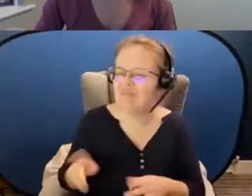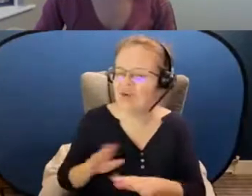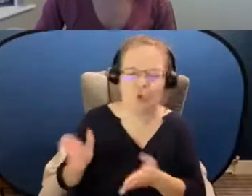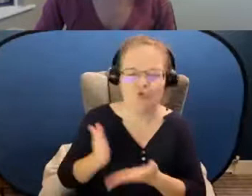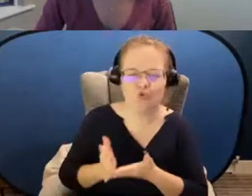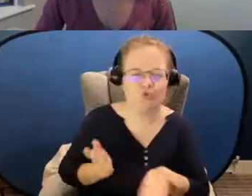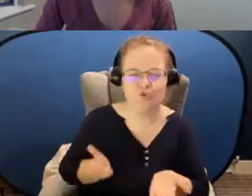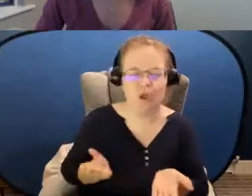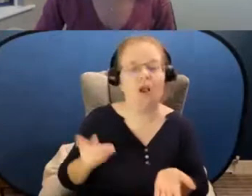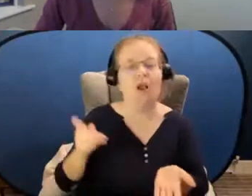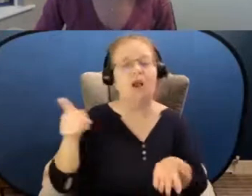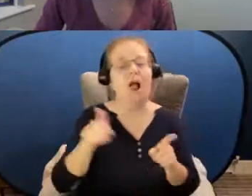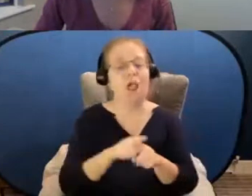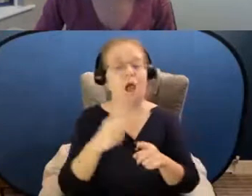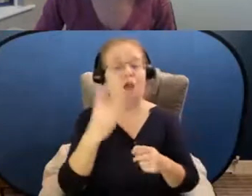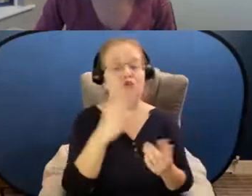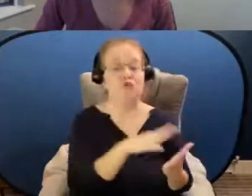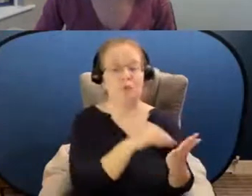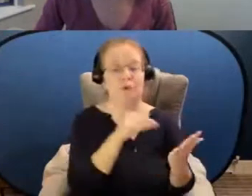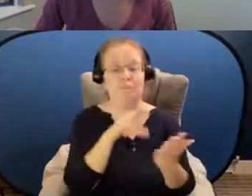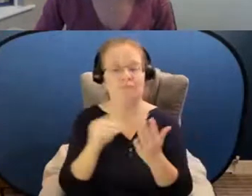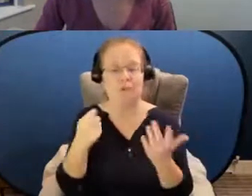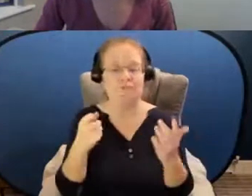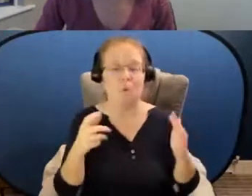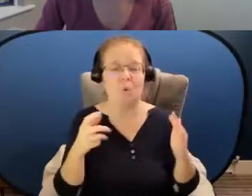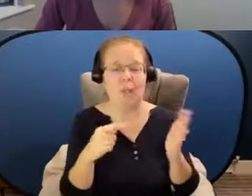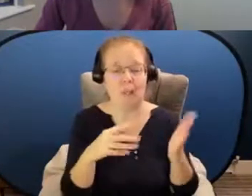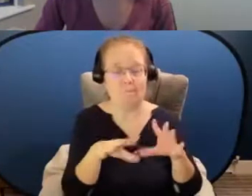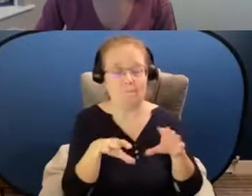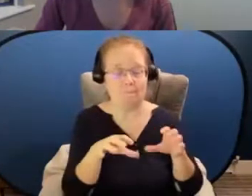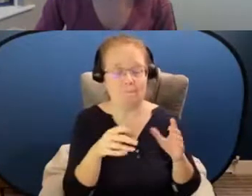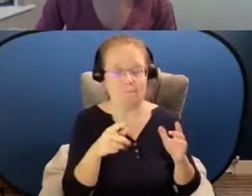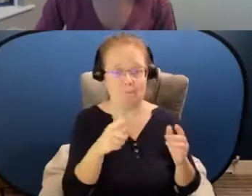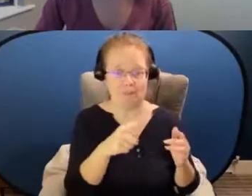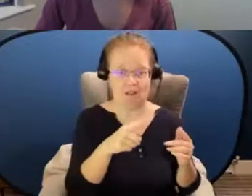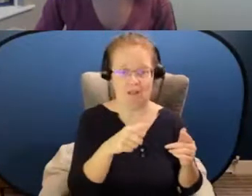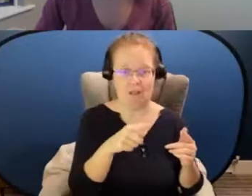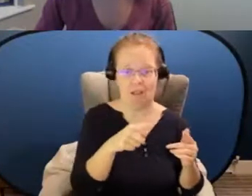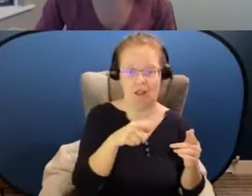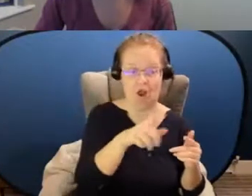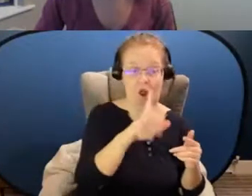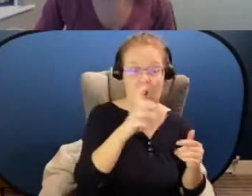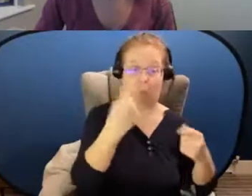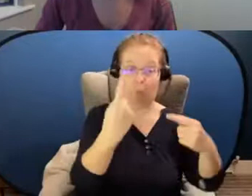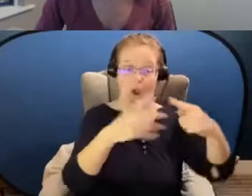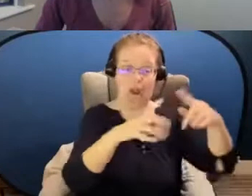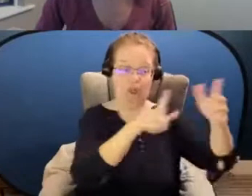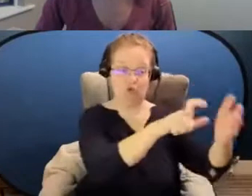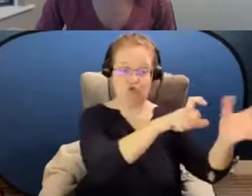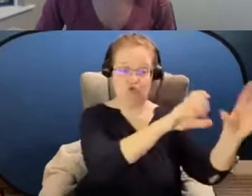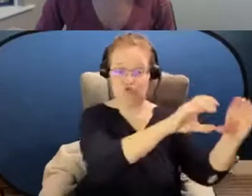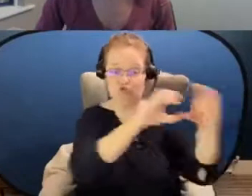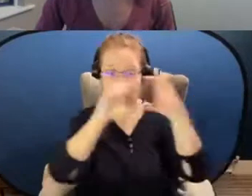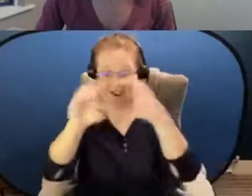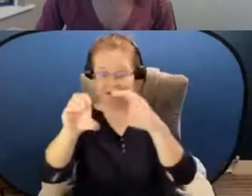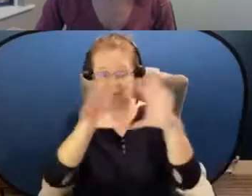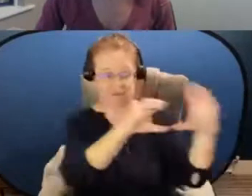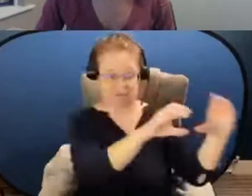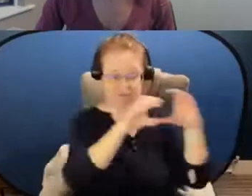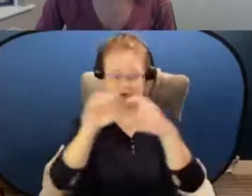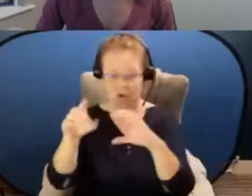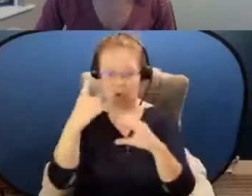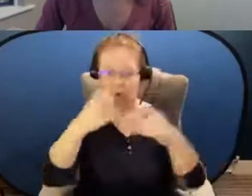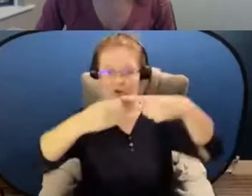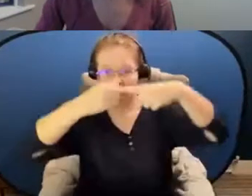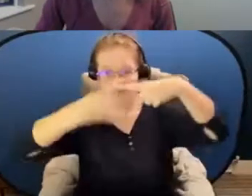for example, they have two versions of a matching question. One involves dragging and one involves drop-down menus. And the drop-down menus is